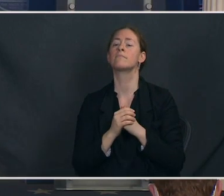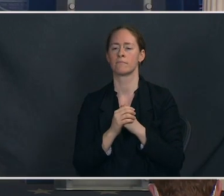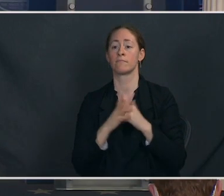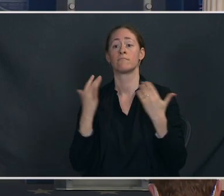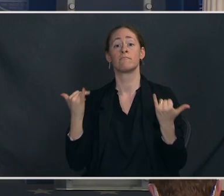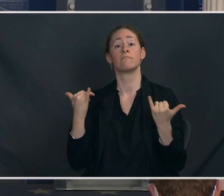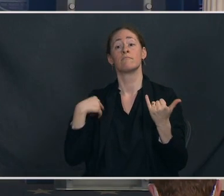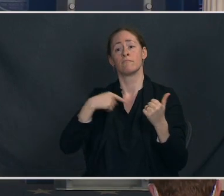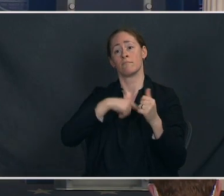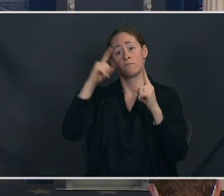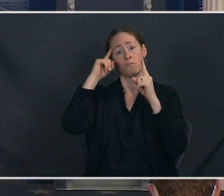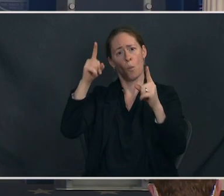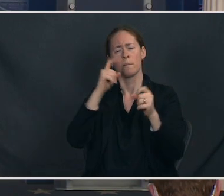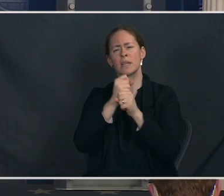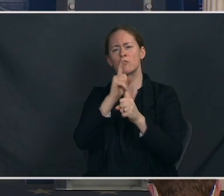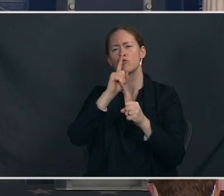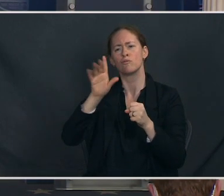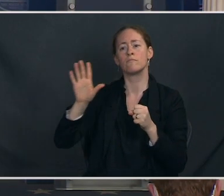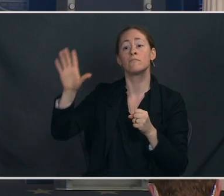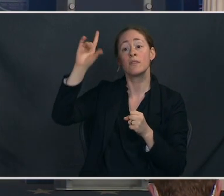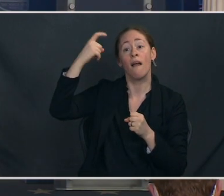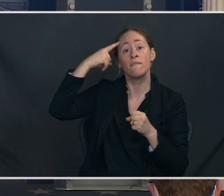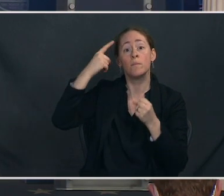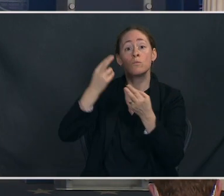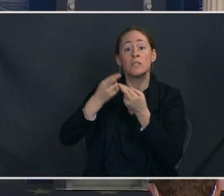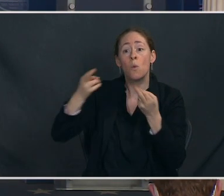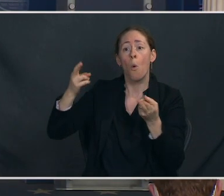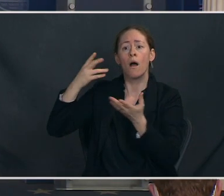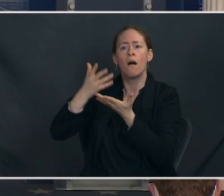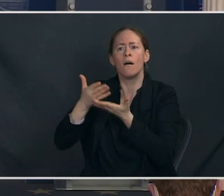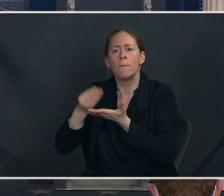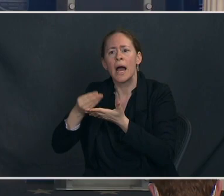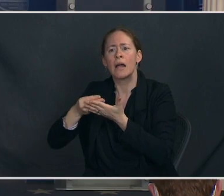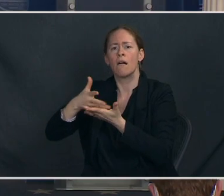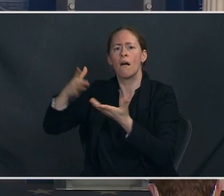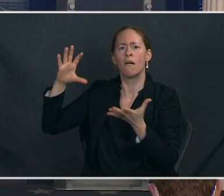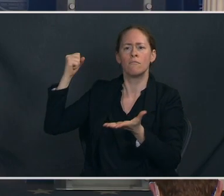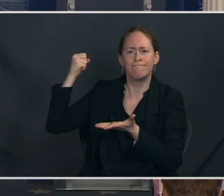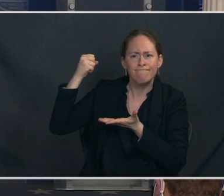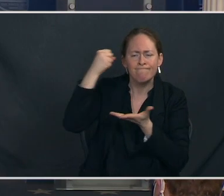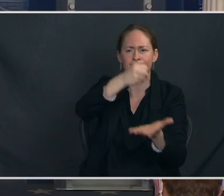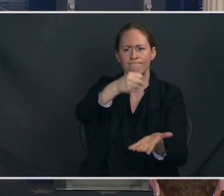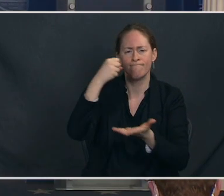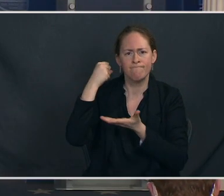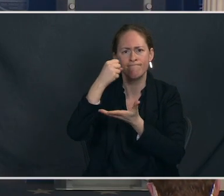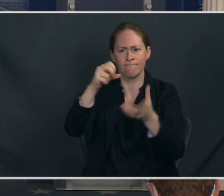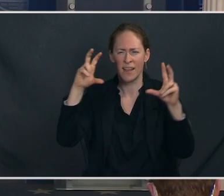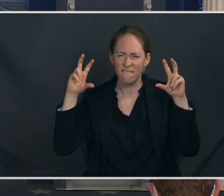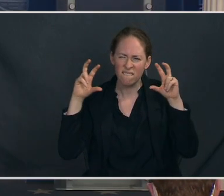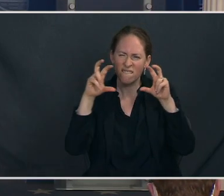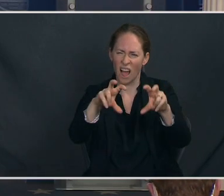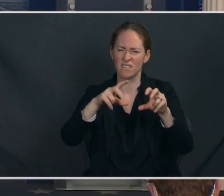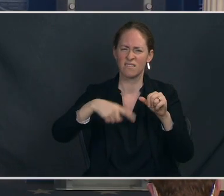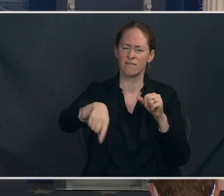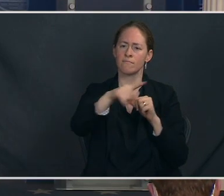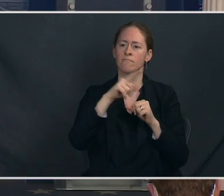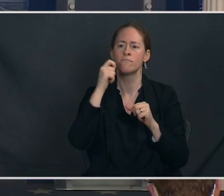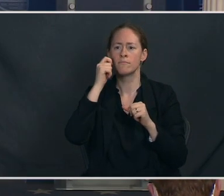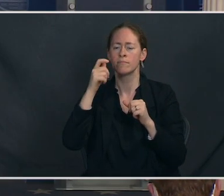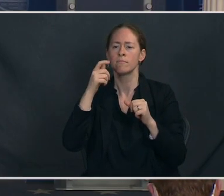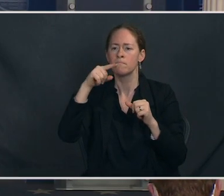reaching Americans of color and all marginalized communities, rural, urban,